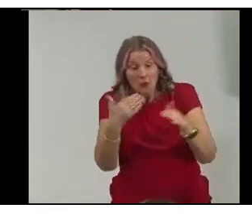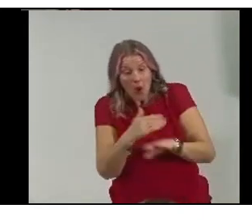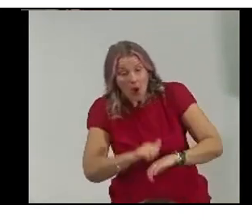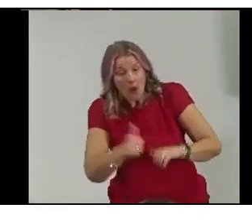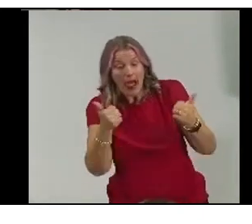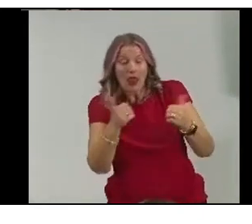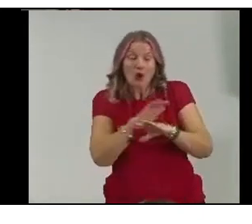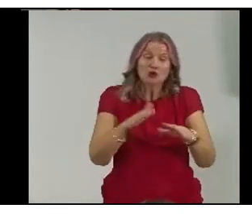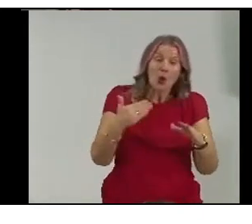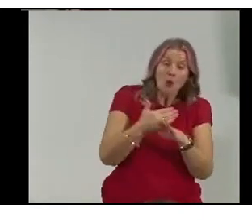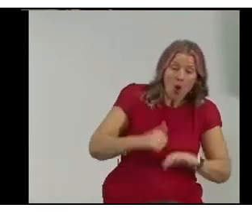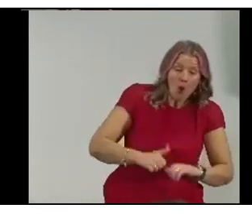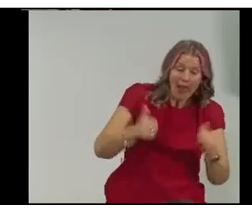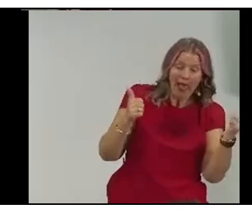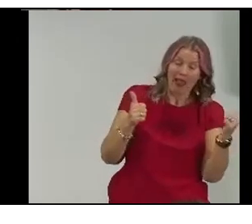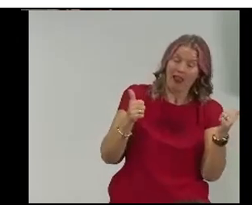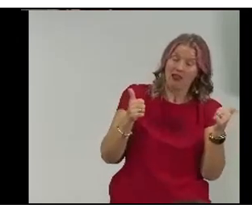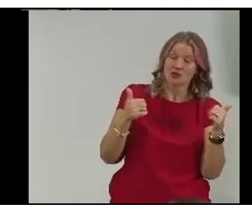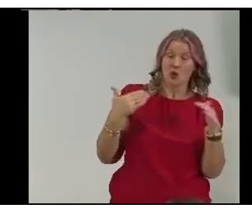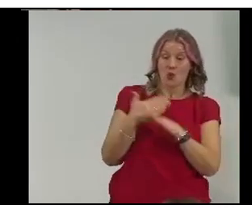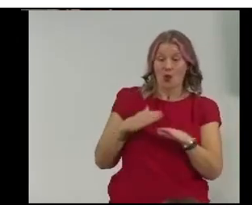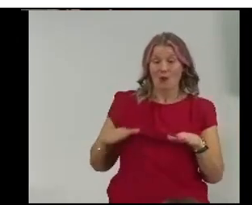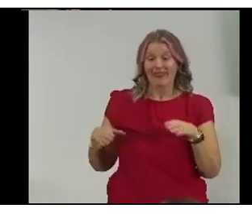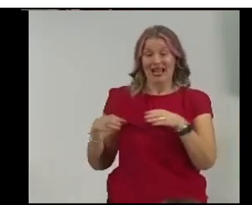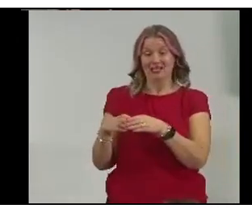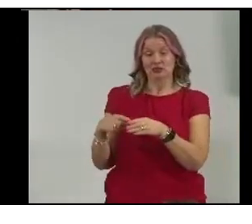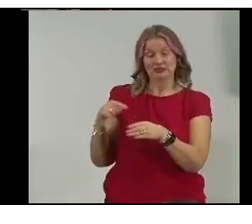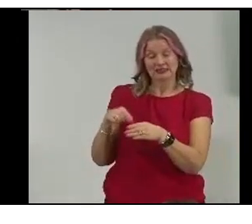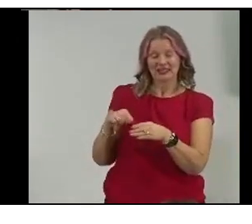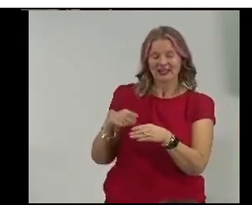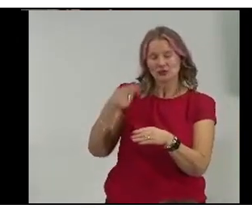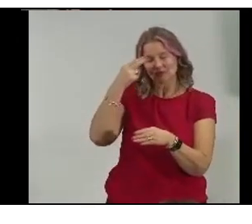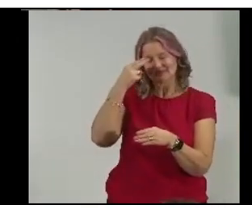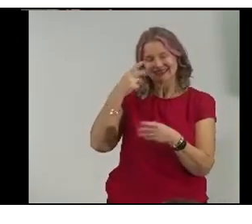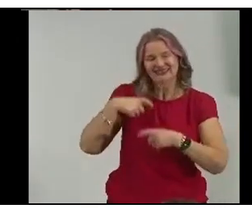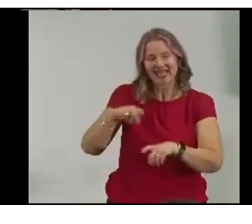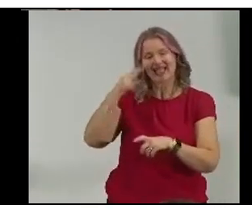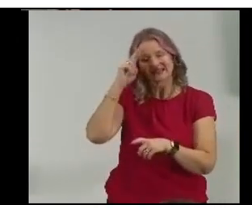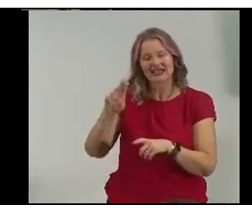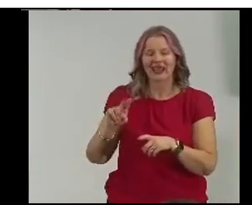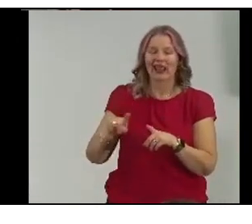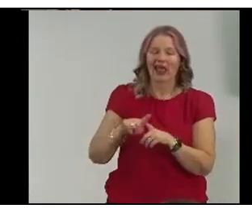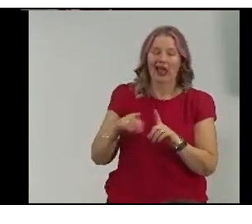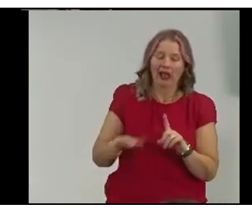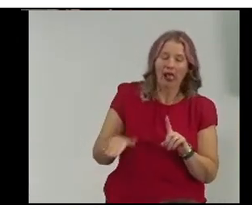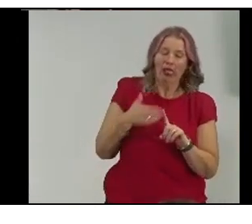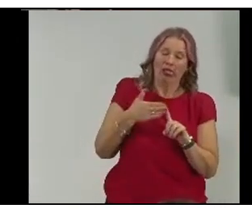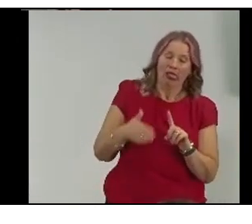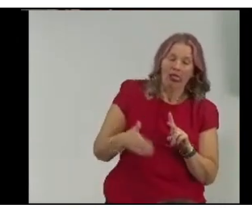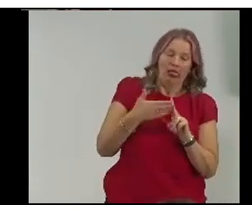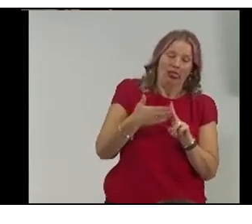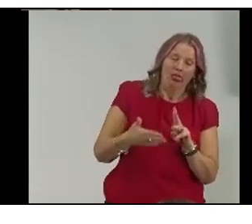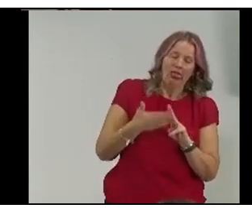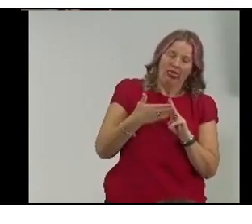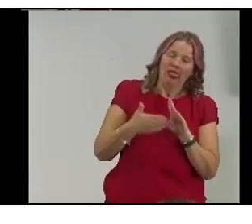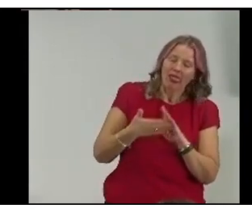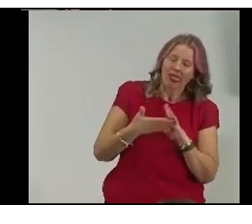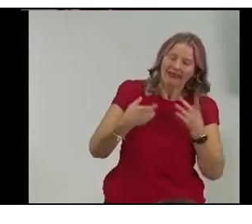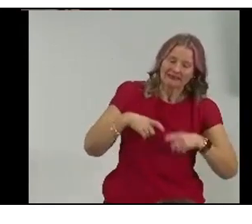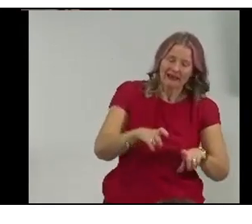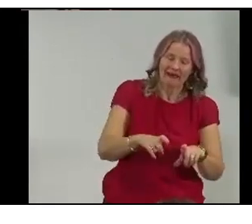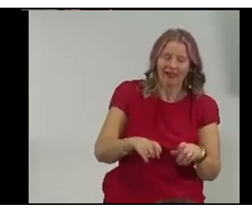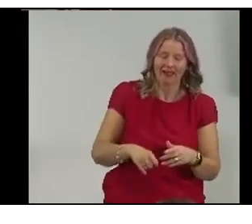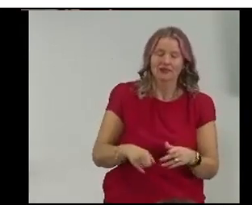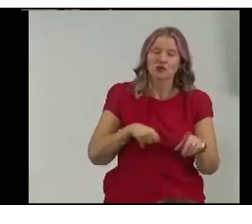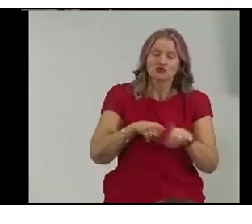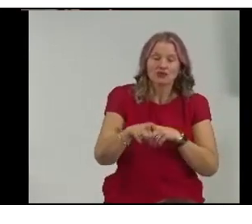with the agencies, because still we see the stereotype keeps being the first narrative that comes on board. So the more we can